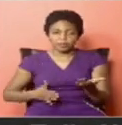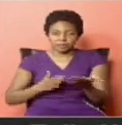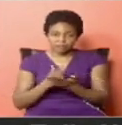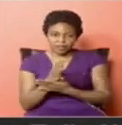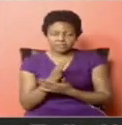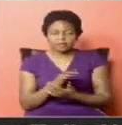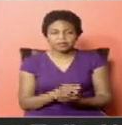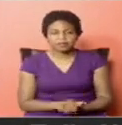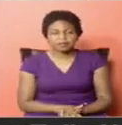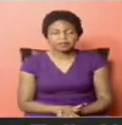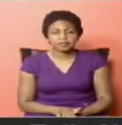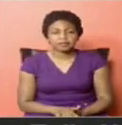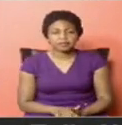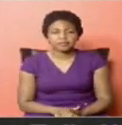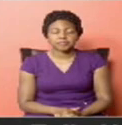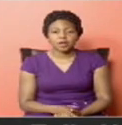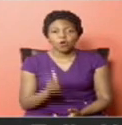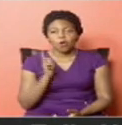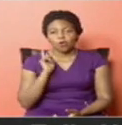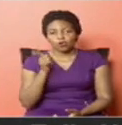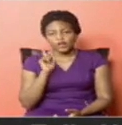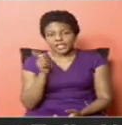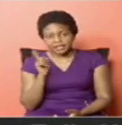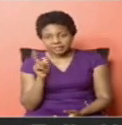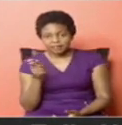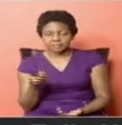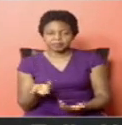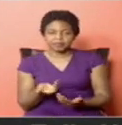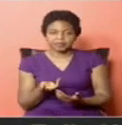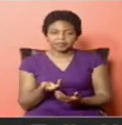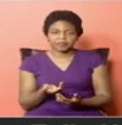Rights, colleagues, panelists,